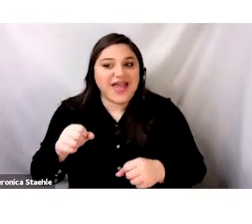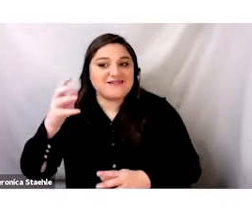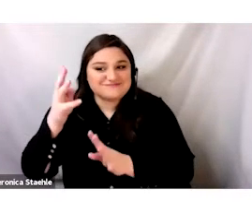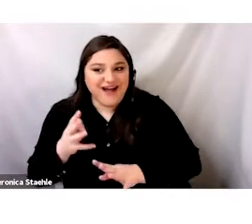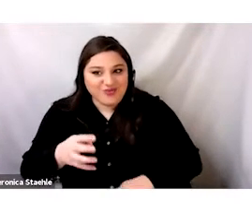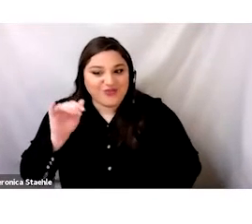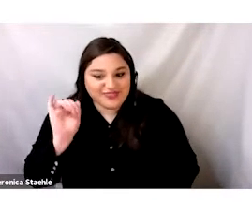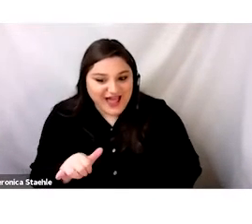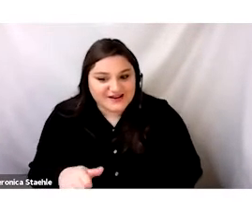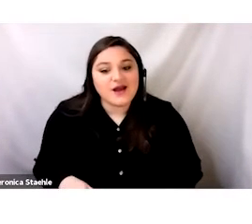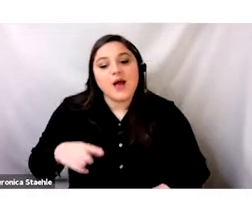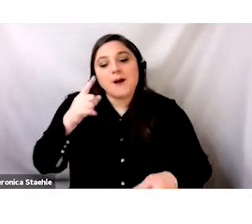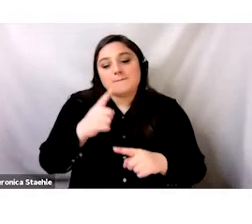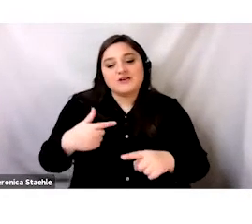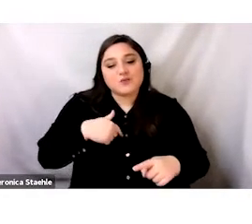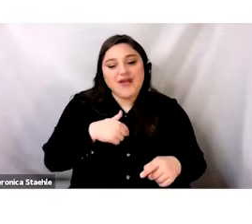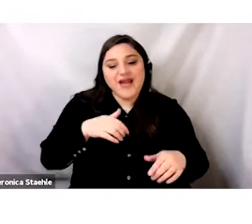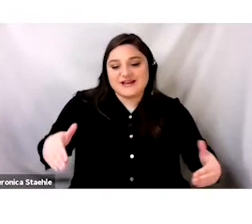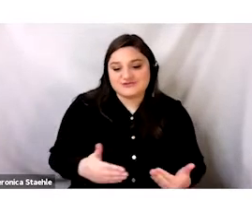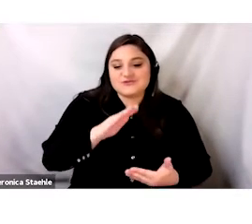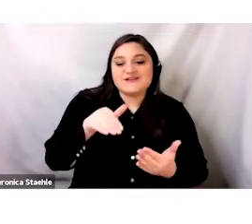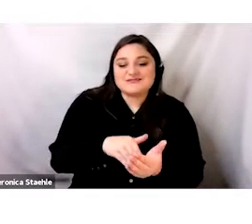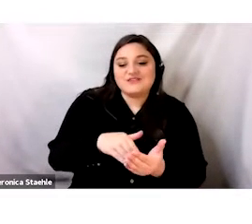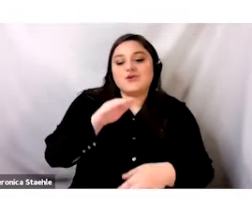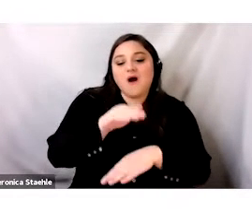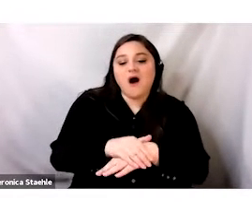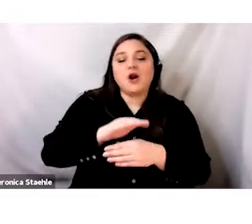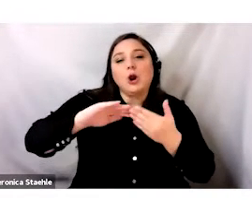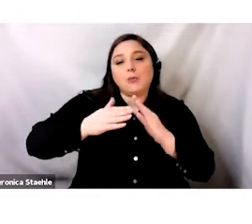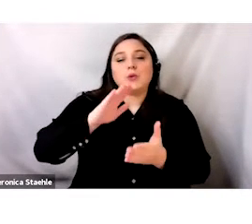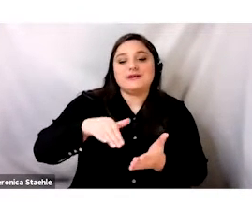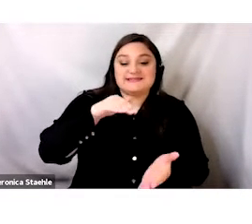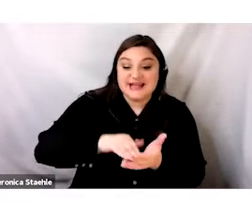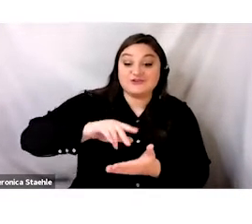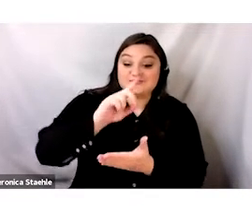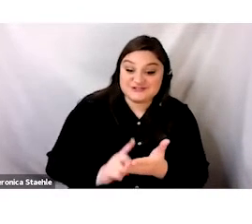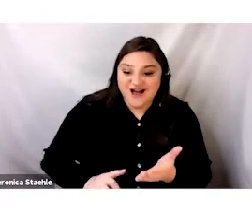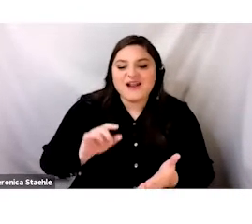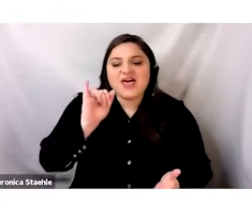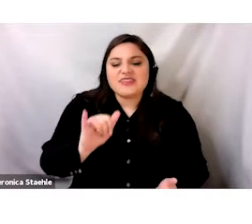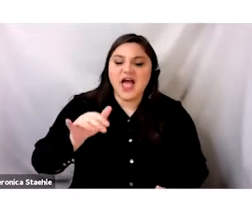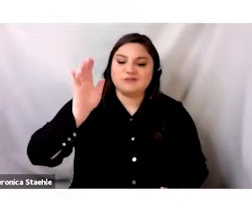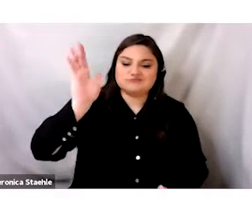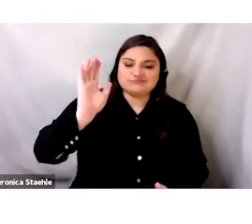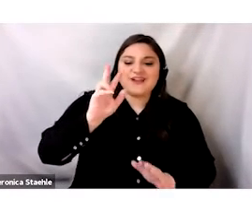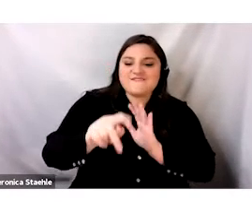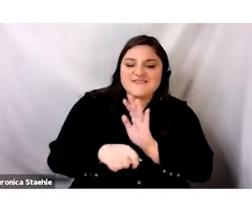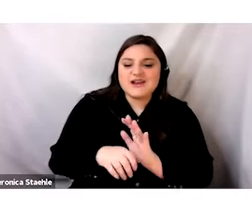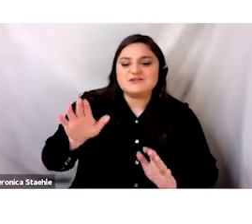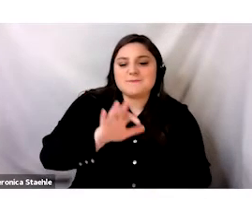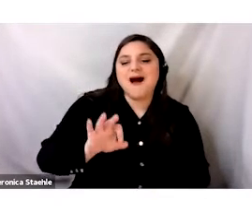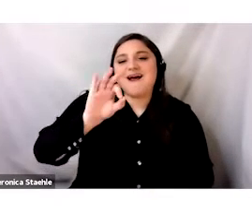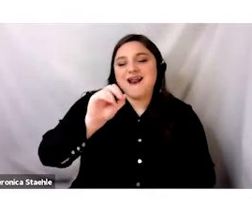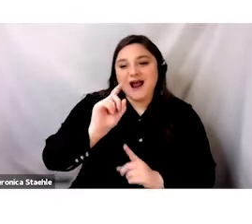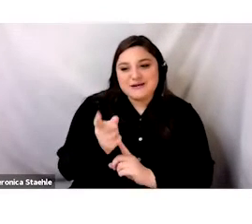Community Design, which is 90 minutes to 2 hours long, where it will dive deeper and have you think about application